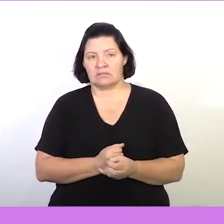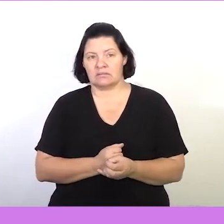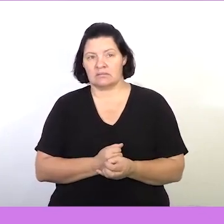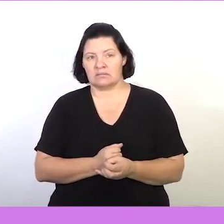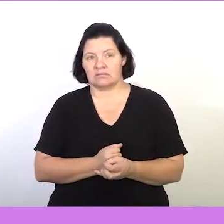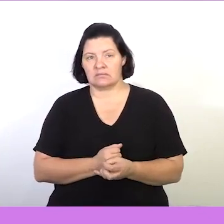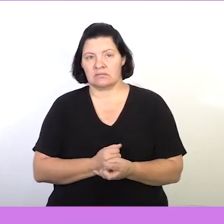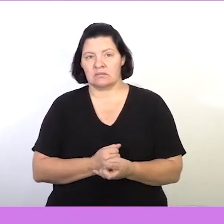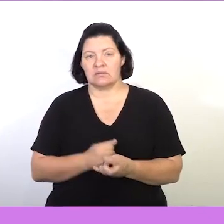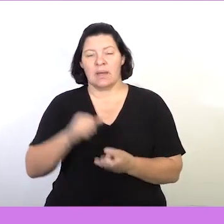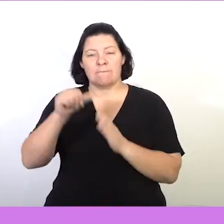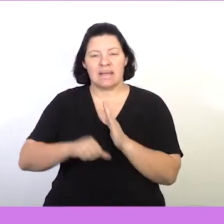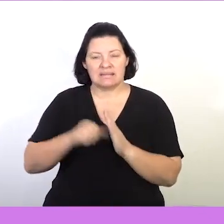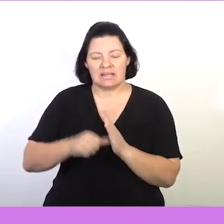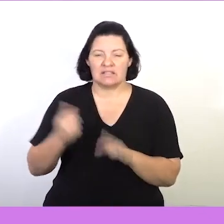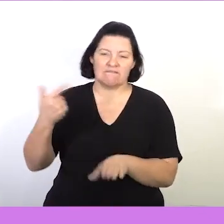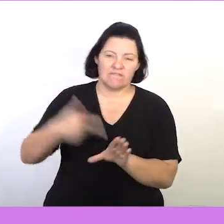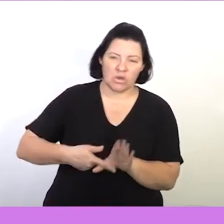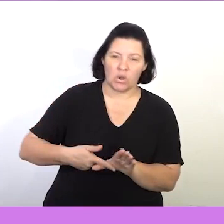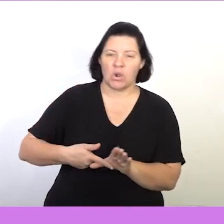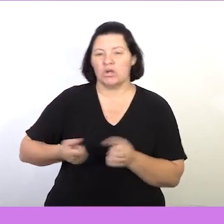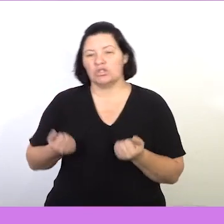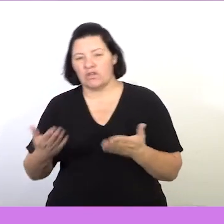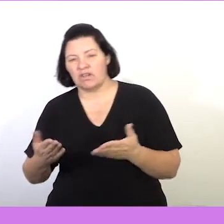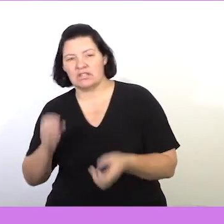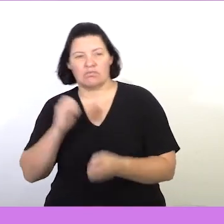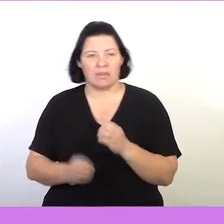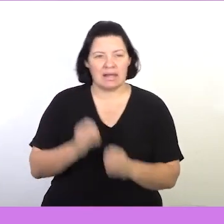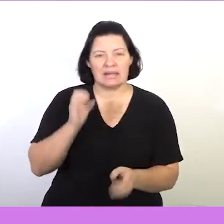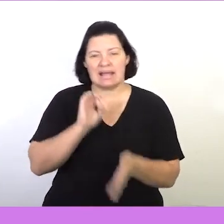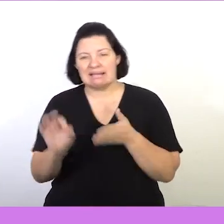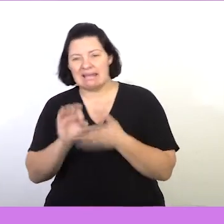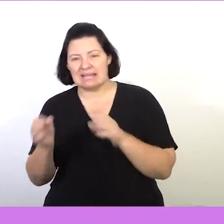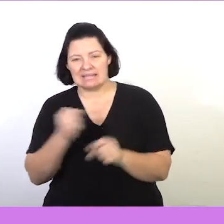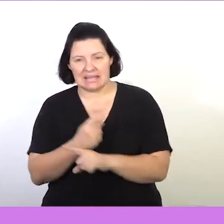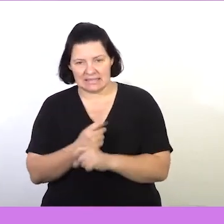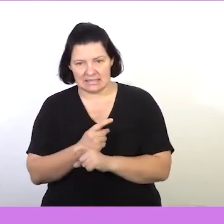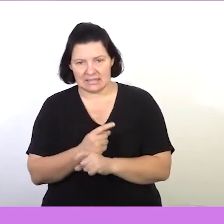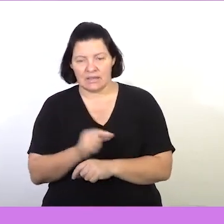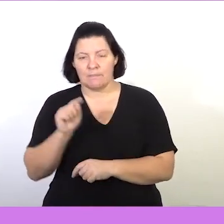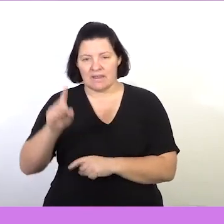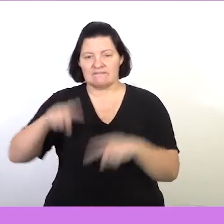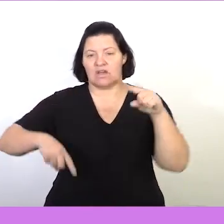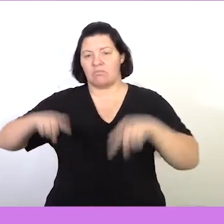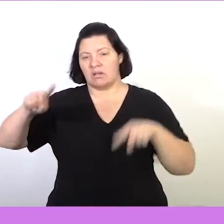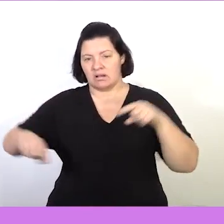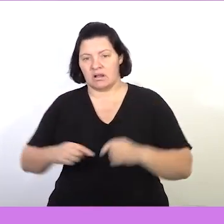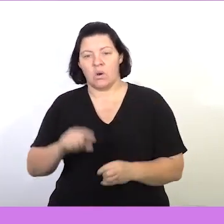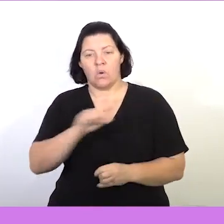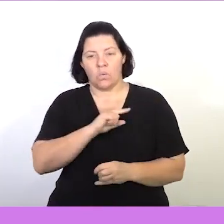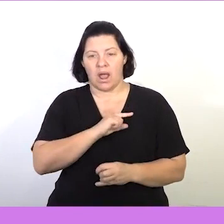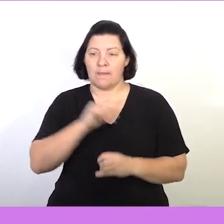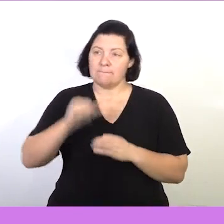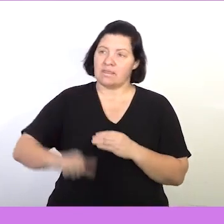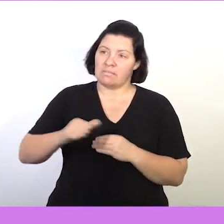here, all the maintenance costs, your fuel, your services and repairs, cleaning of the taxi, this will be your variable